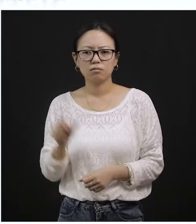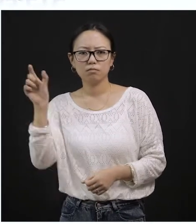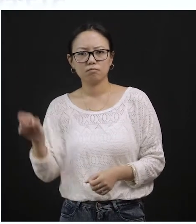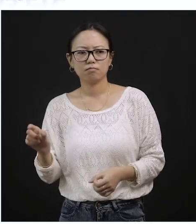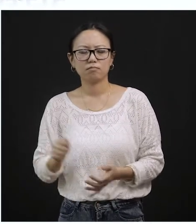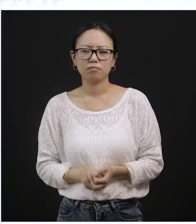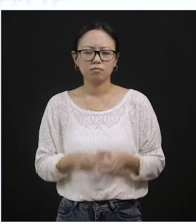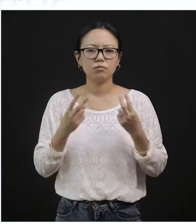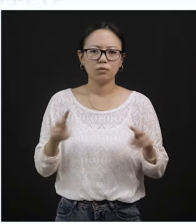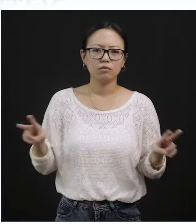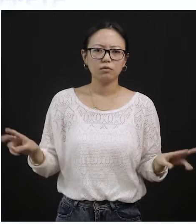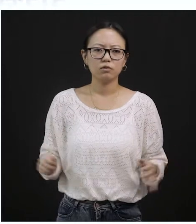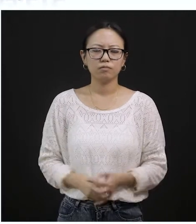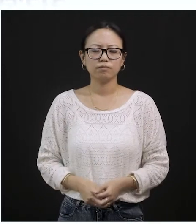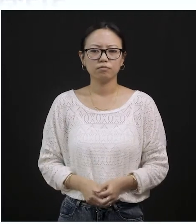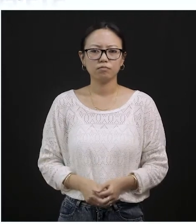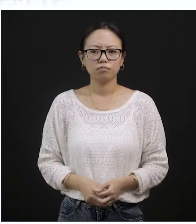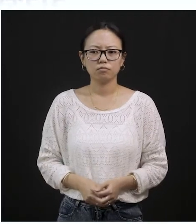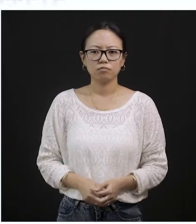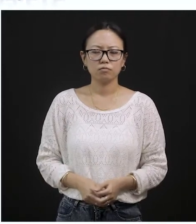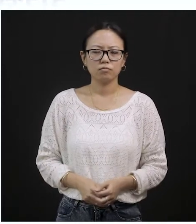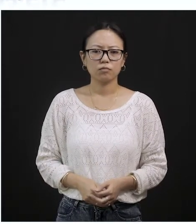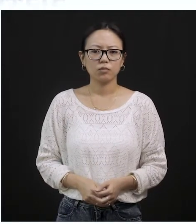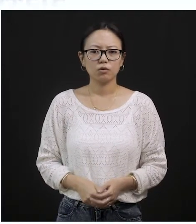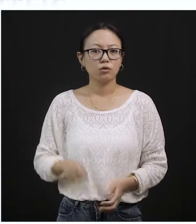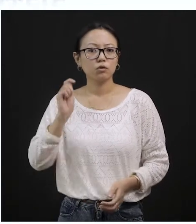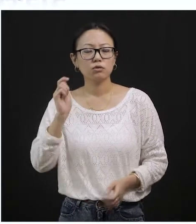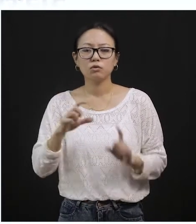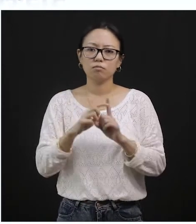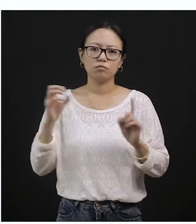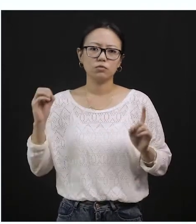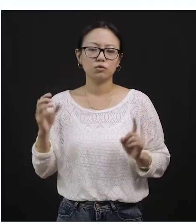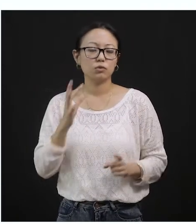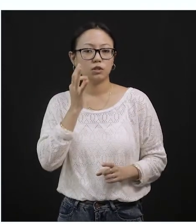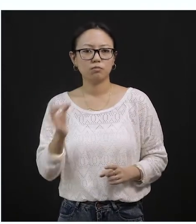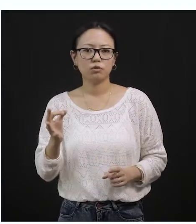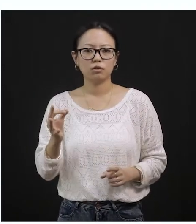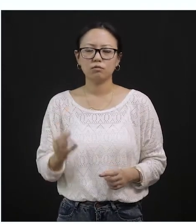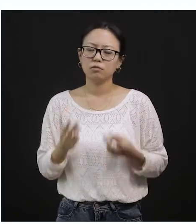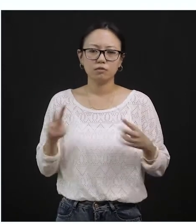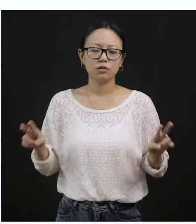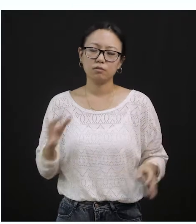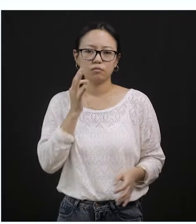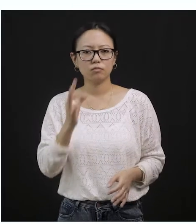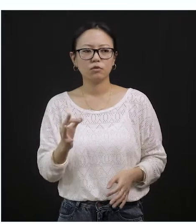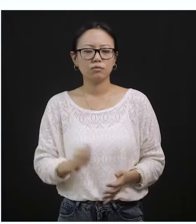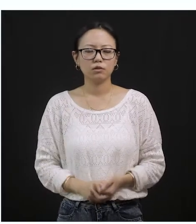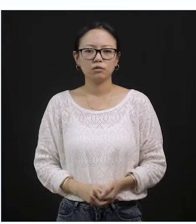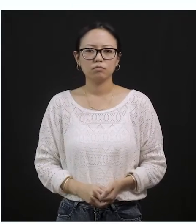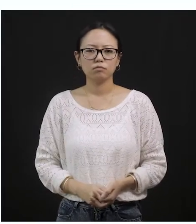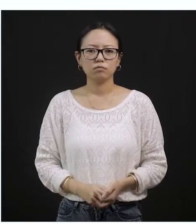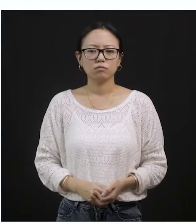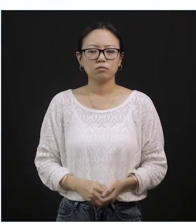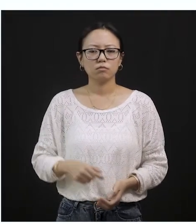around? And these professions are very important in its own way. All right? Okay. So now, my question to you all